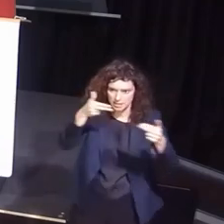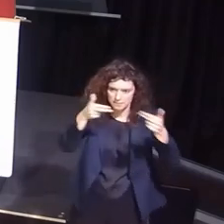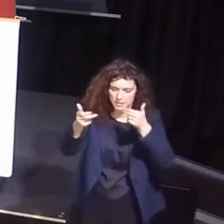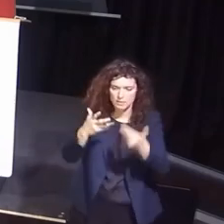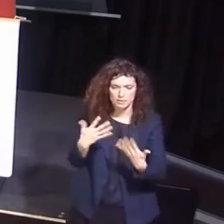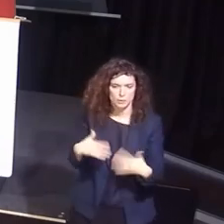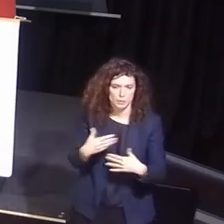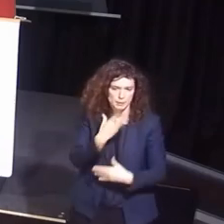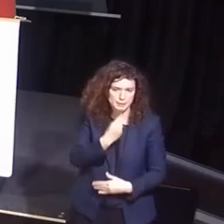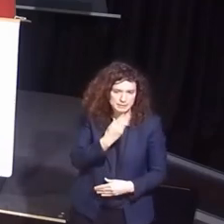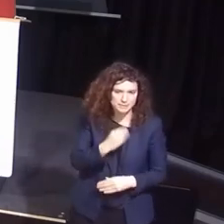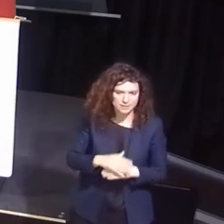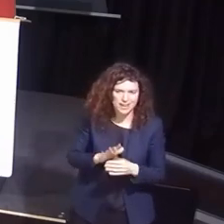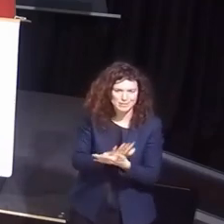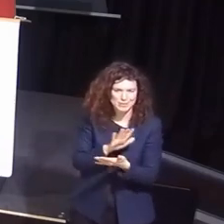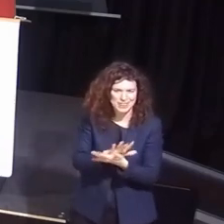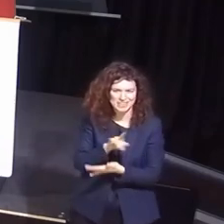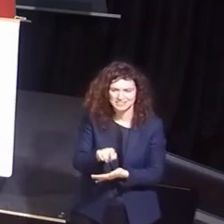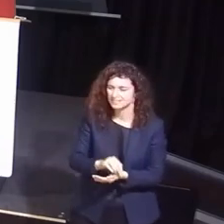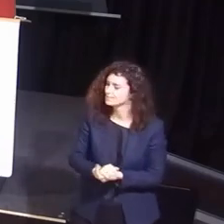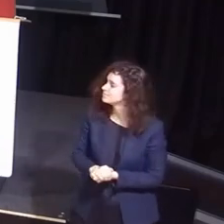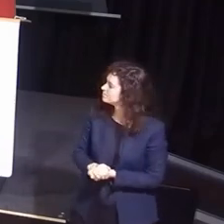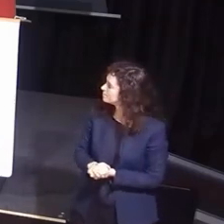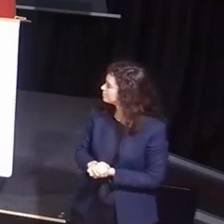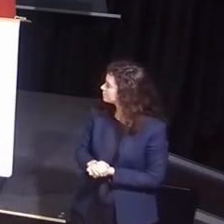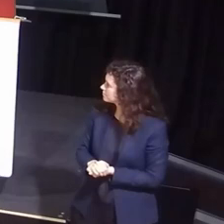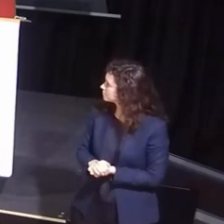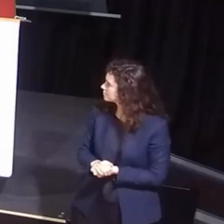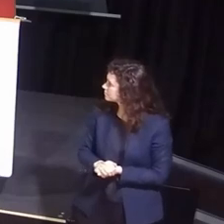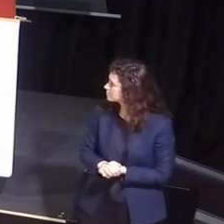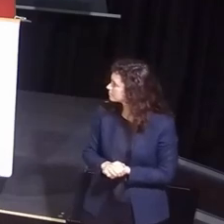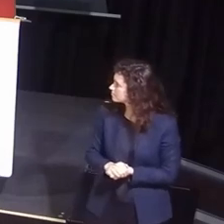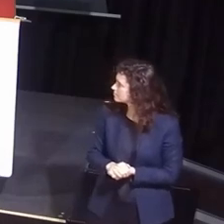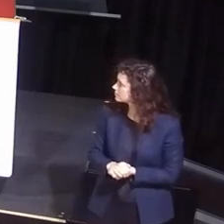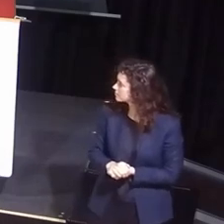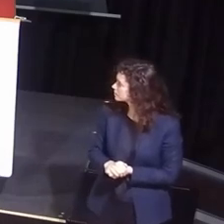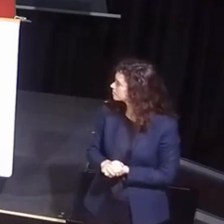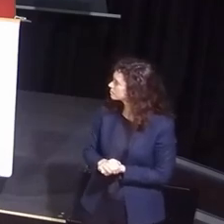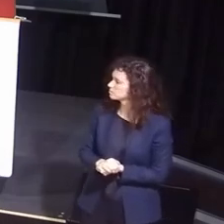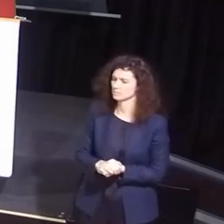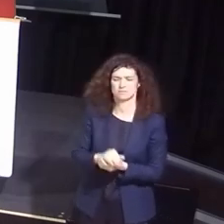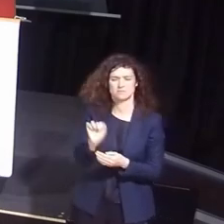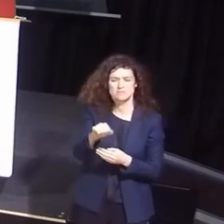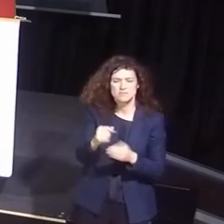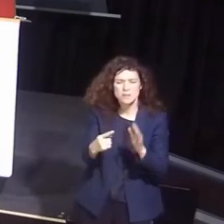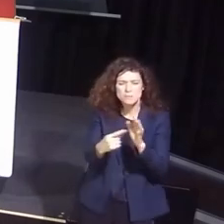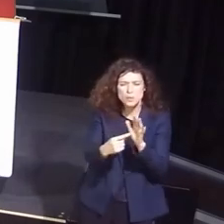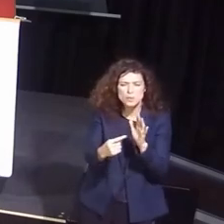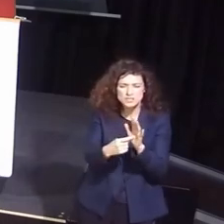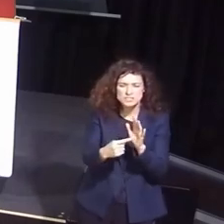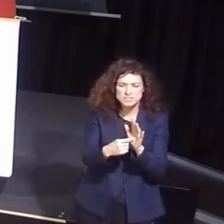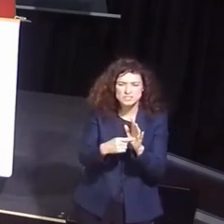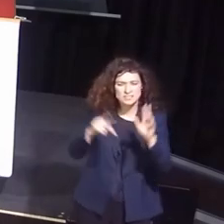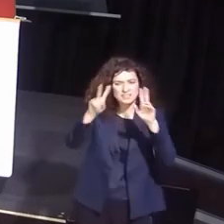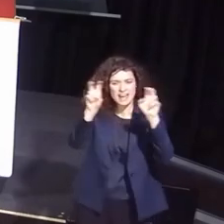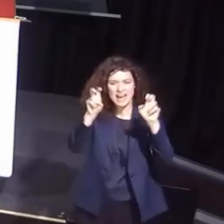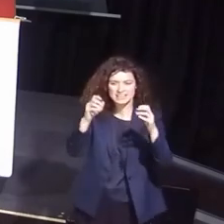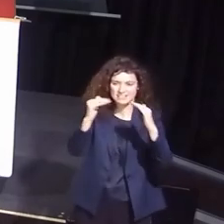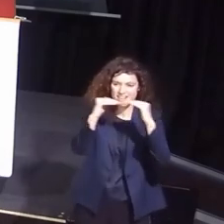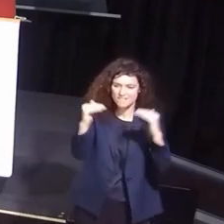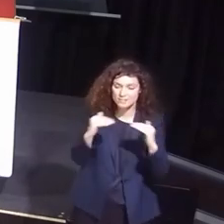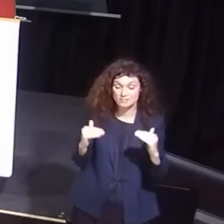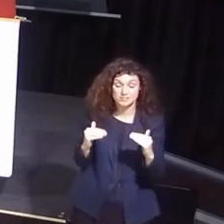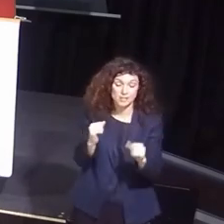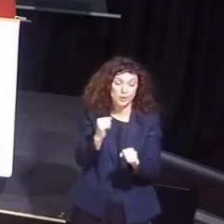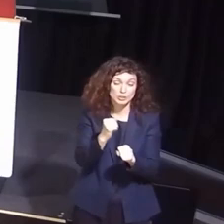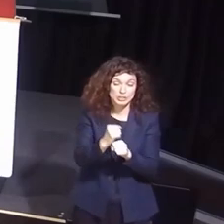good. Mm-hmm. I really enjoyed that. Yeah, it's so important. Those hint levels are so important, depending on where you are cognitively. Jamie gives a great example